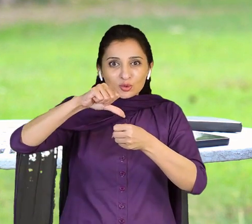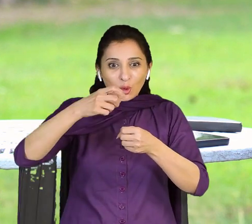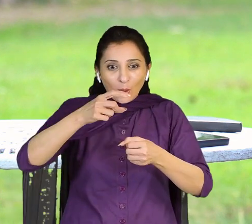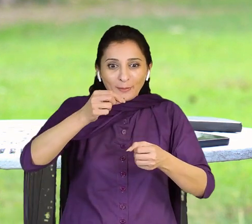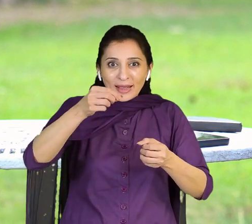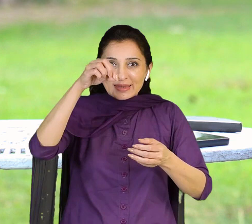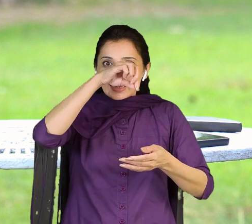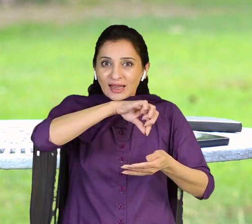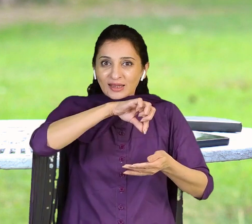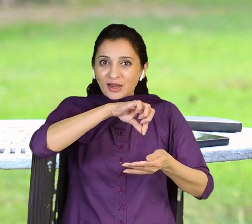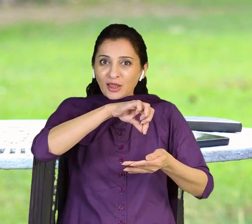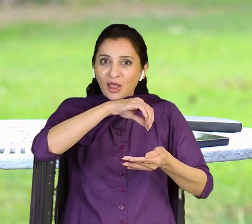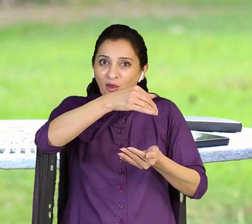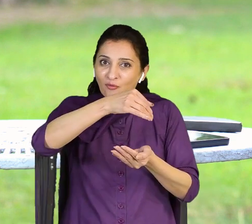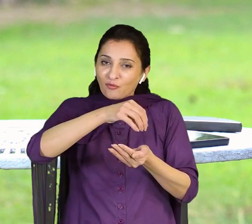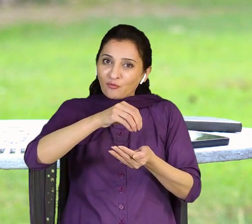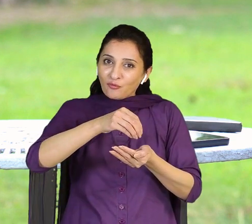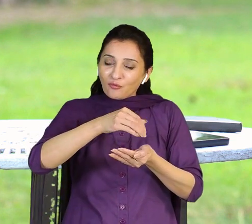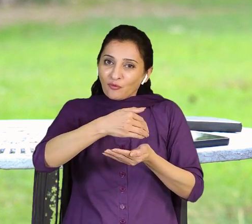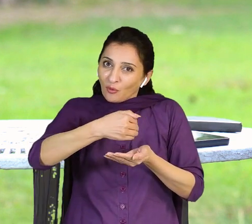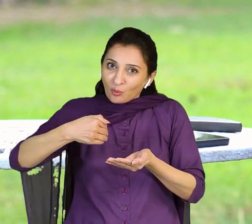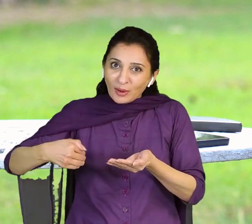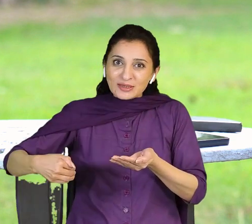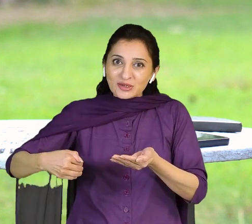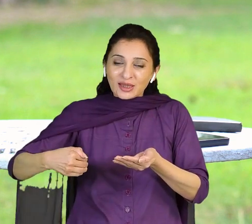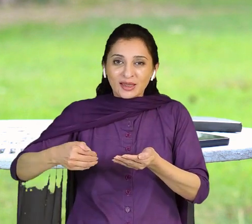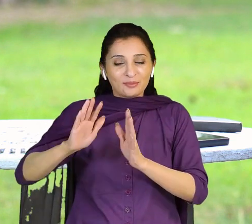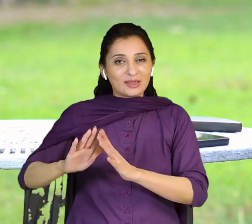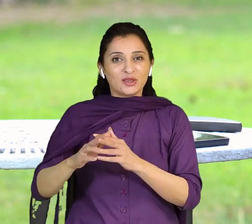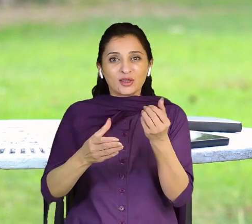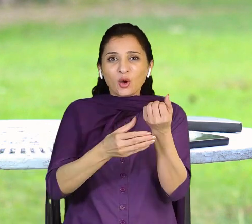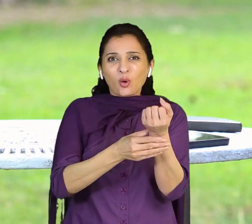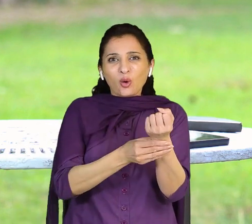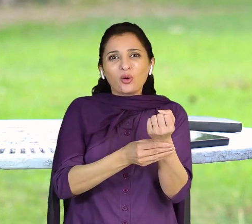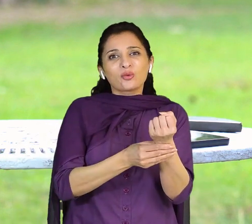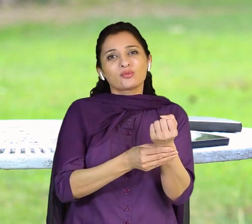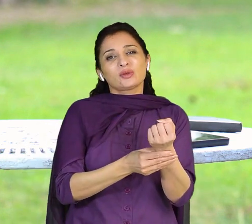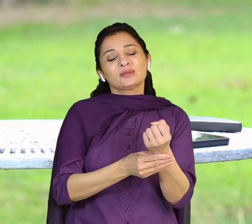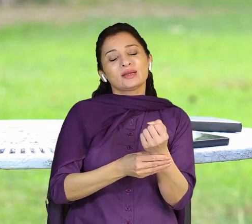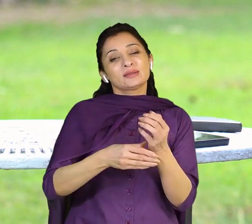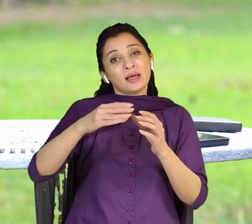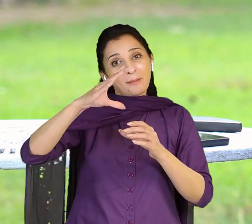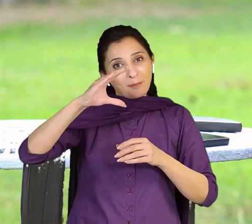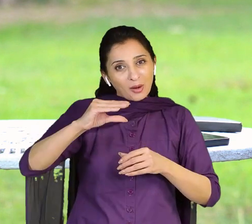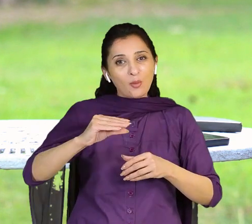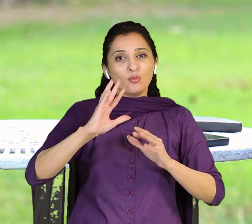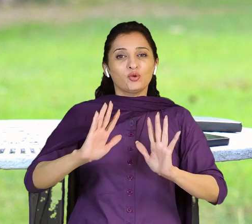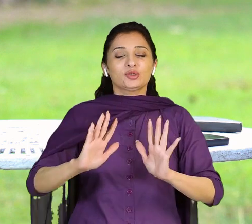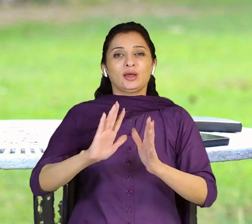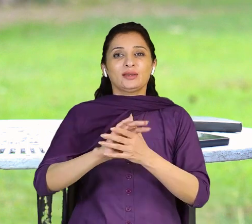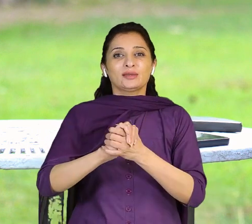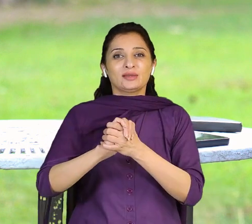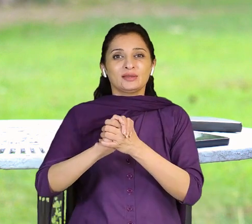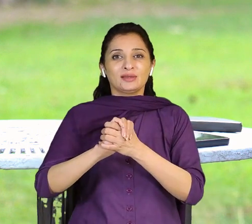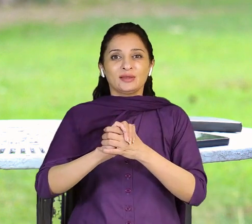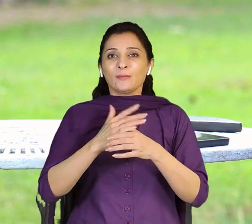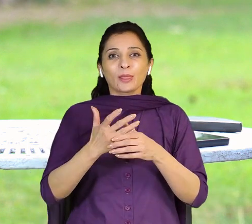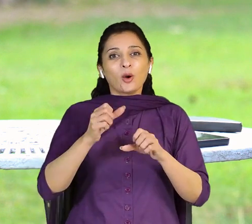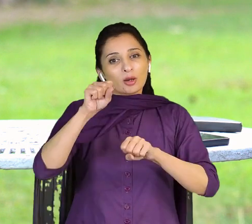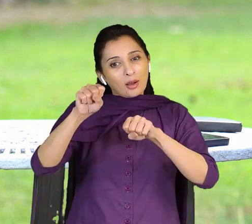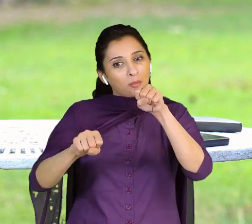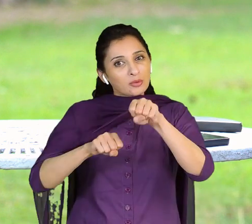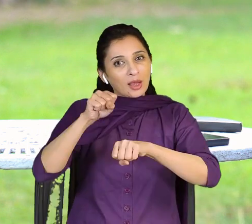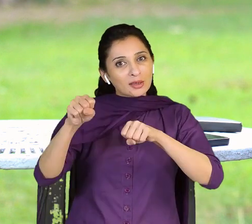of money that will be saved on health services provided to people for illnesses that can be very easily